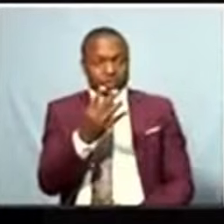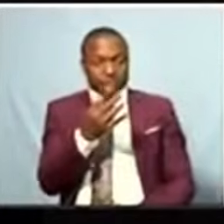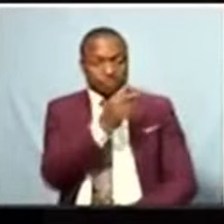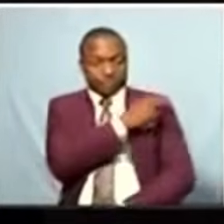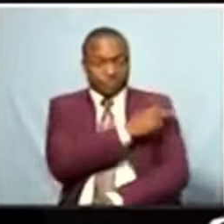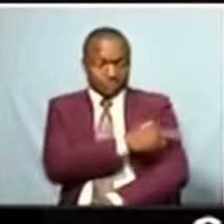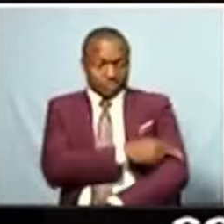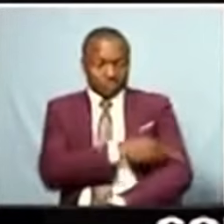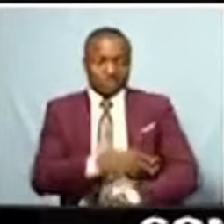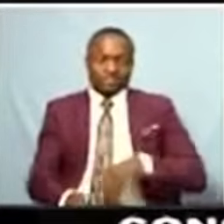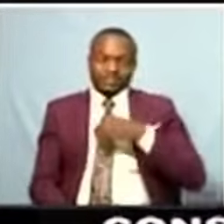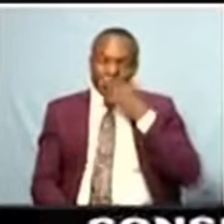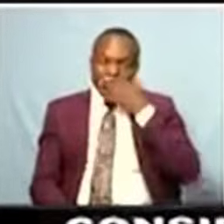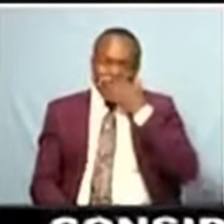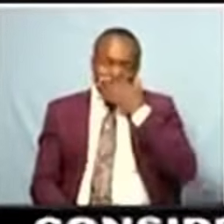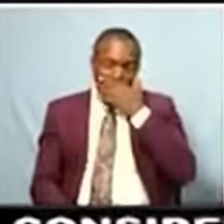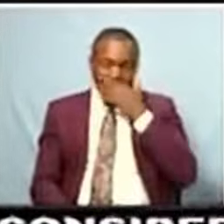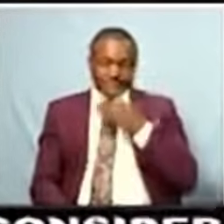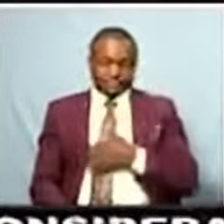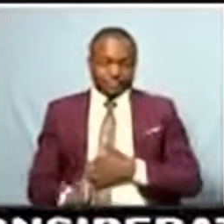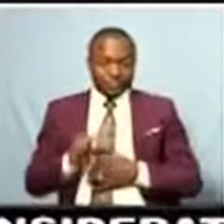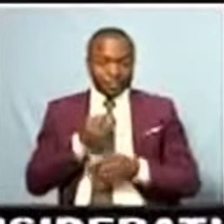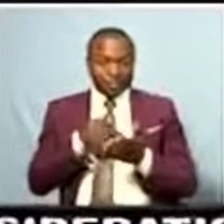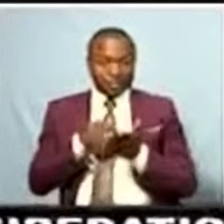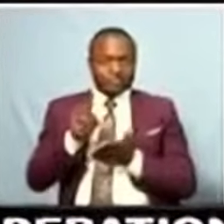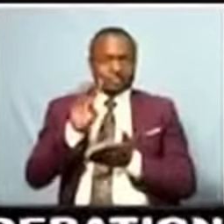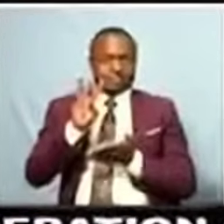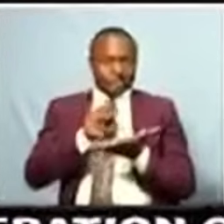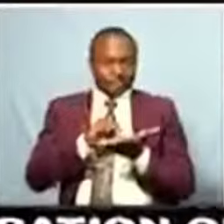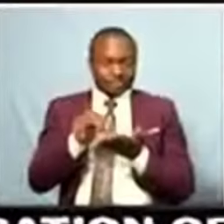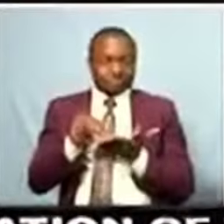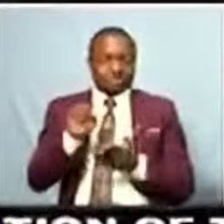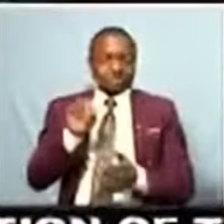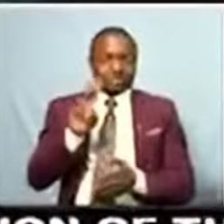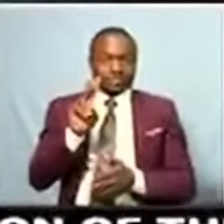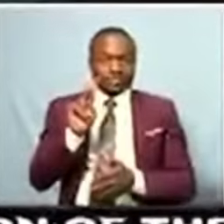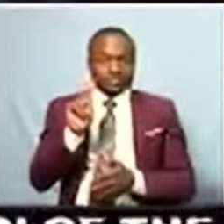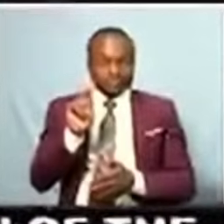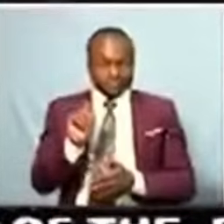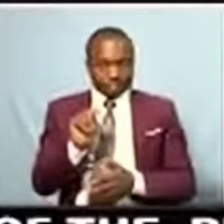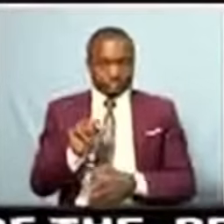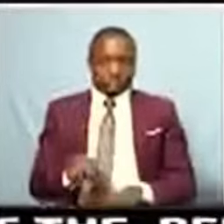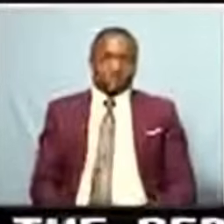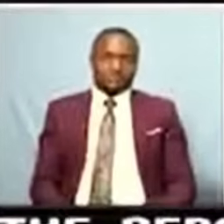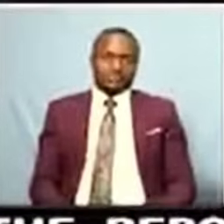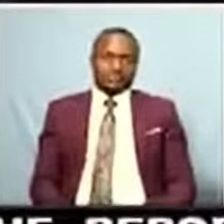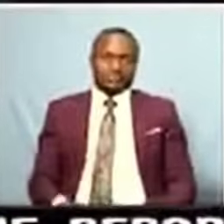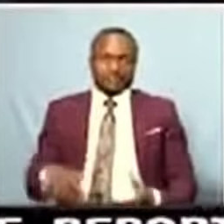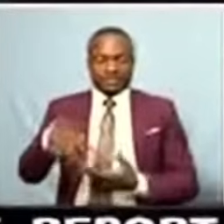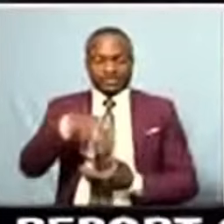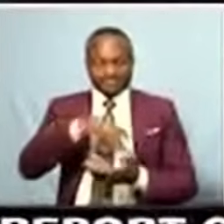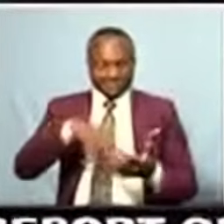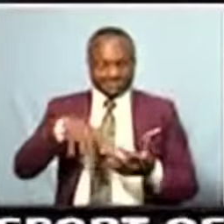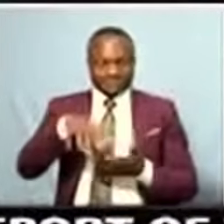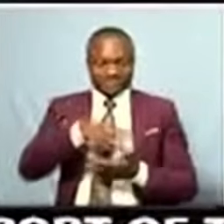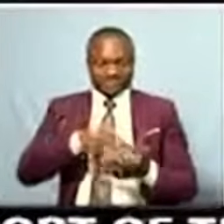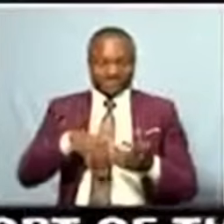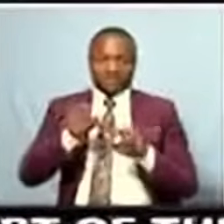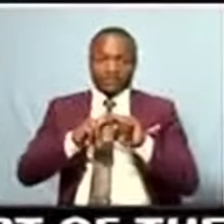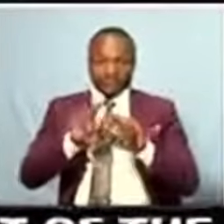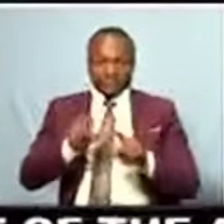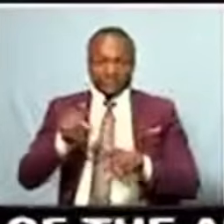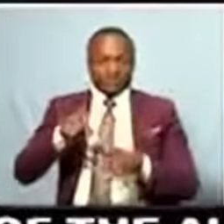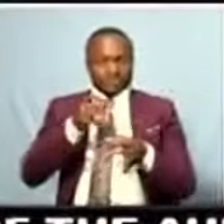hospitals because we have paid 4 million VAT to. So it's a bit confusing. Probably, Chair, we need